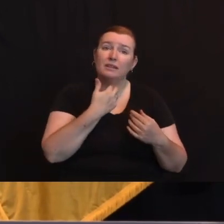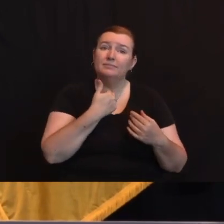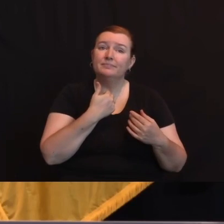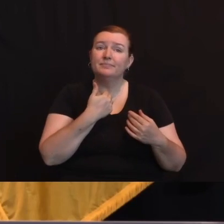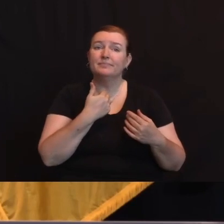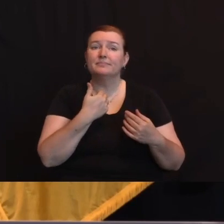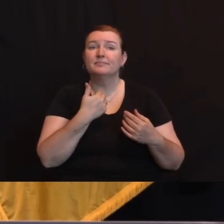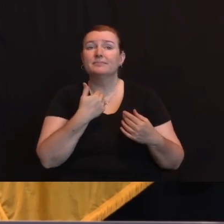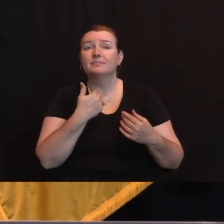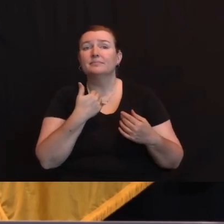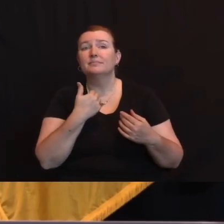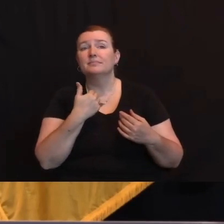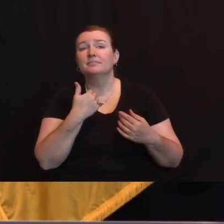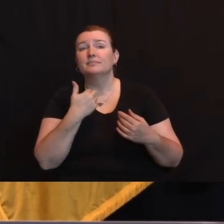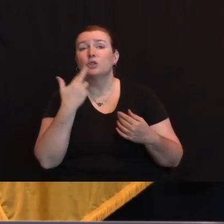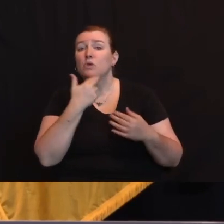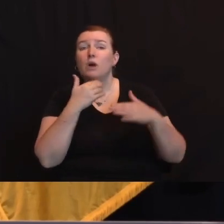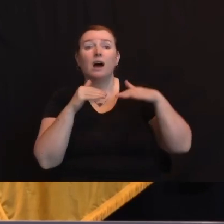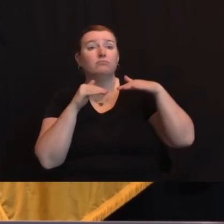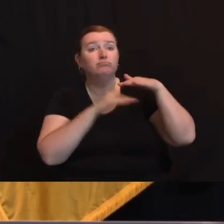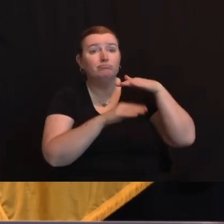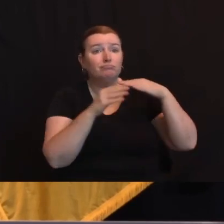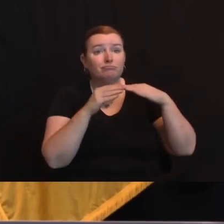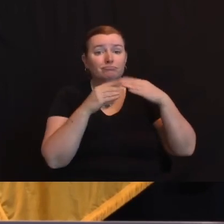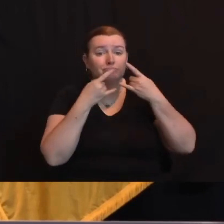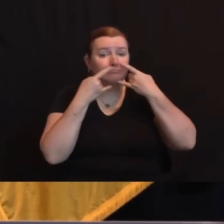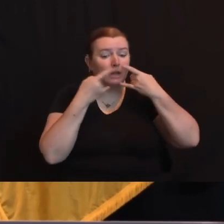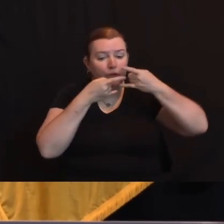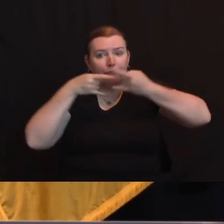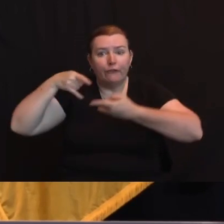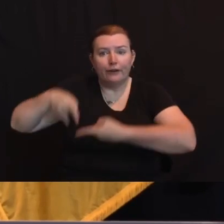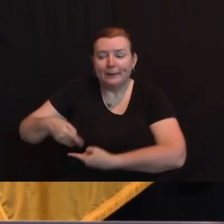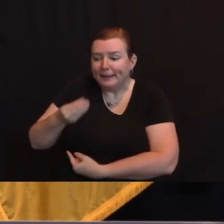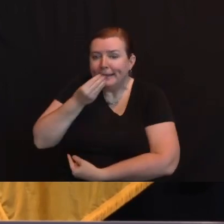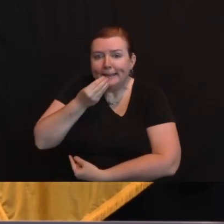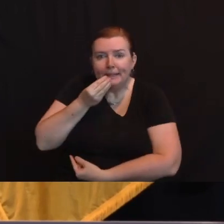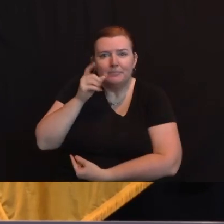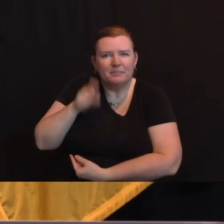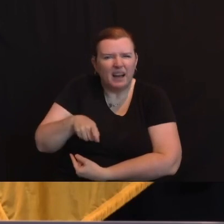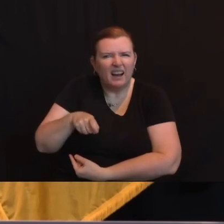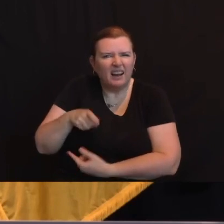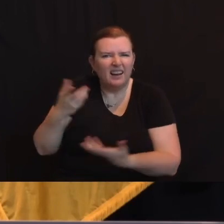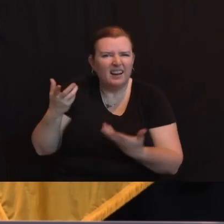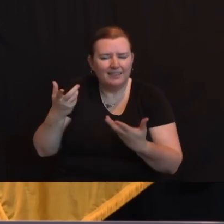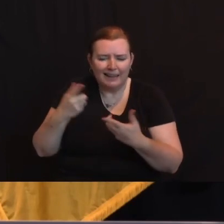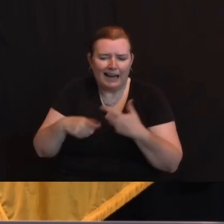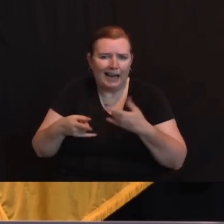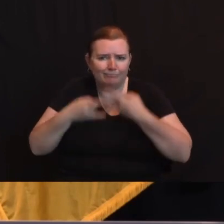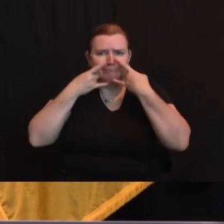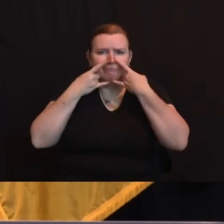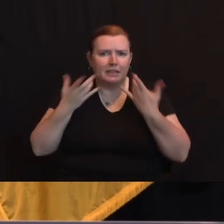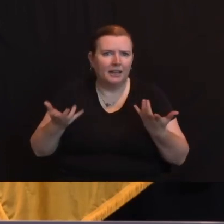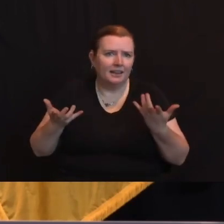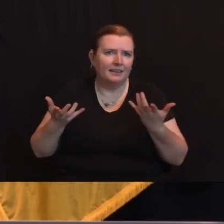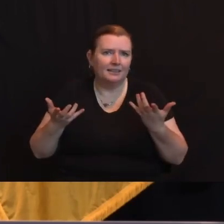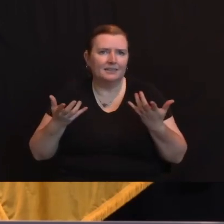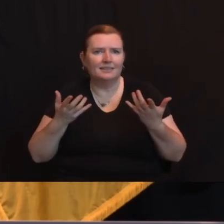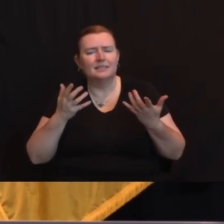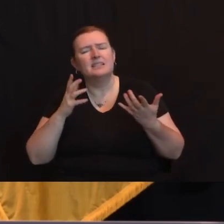did not see the press conference, so I can't speak to exactly what they said. And for the most part, folks are being incredibly responsible in that